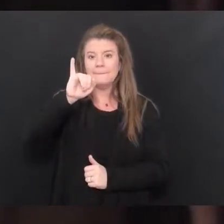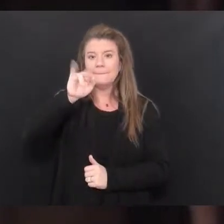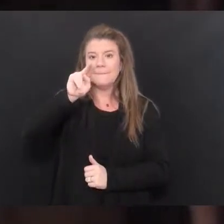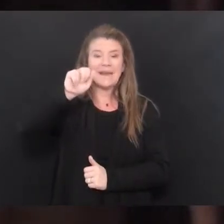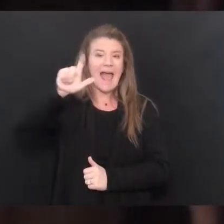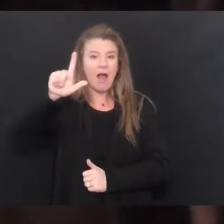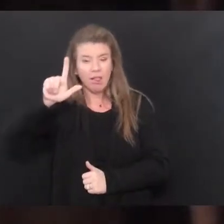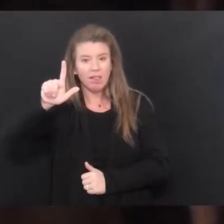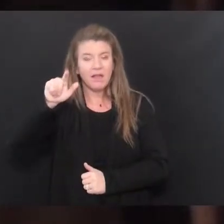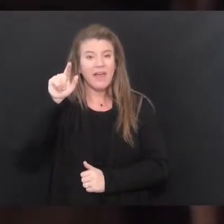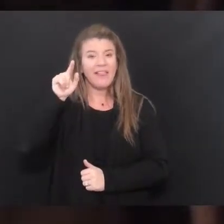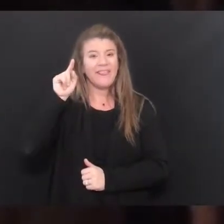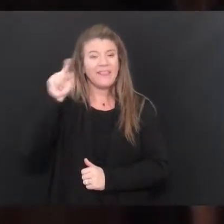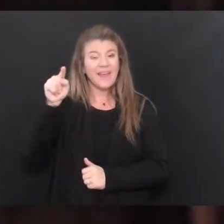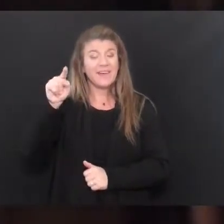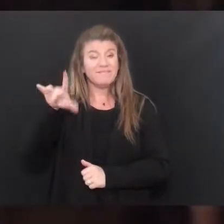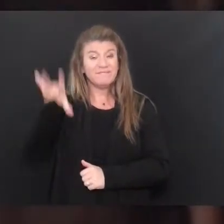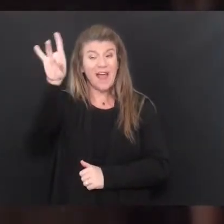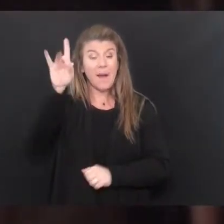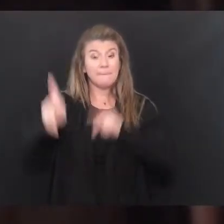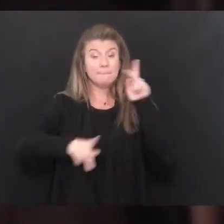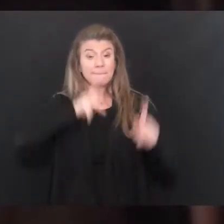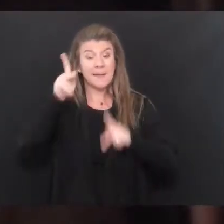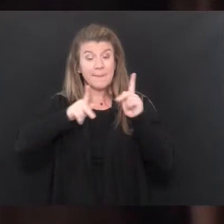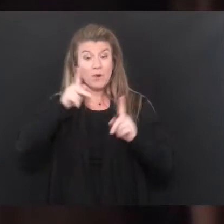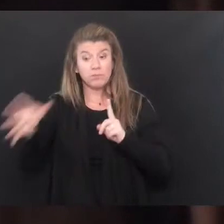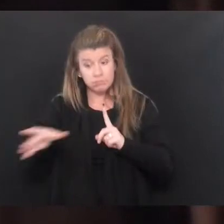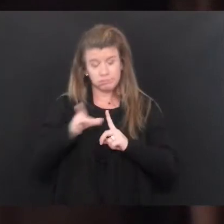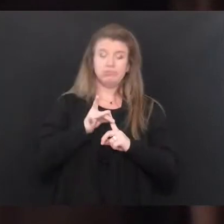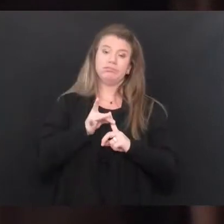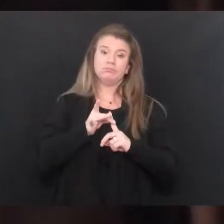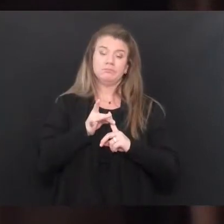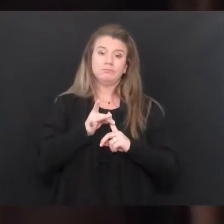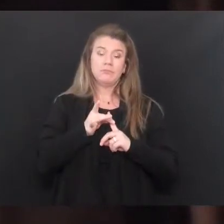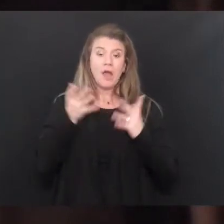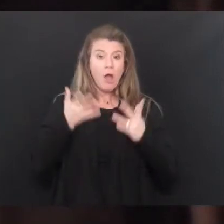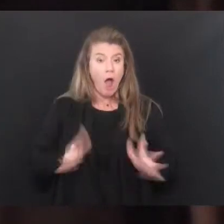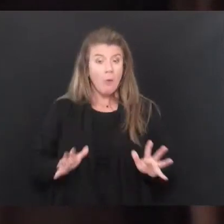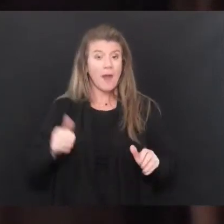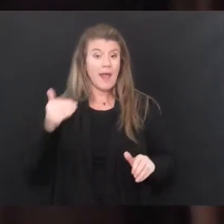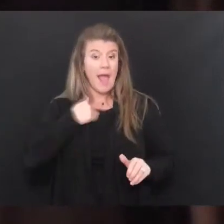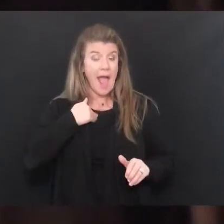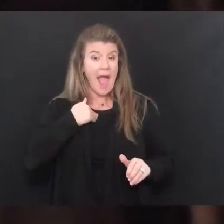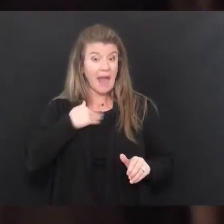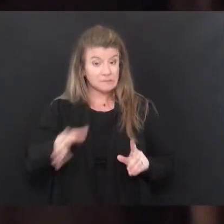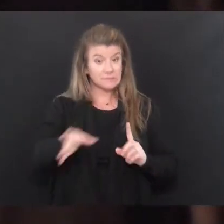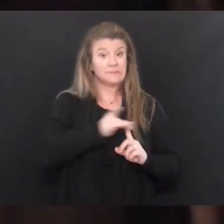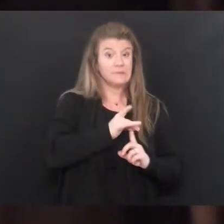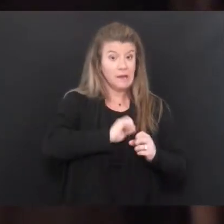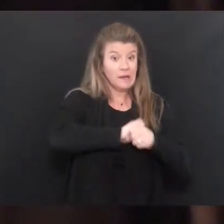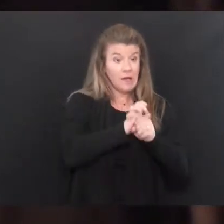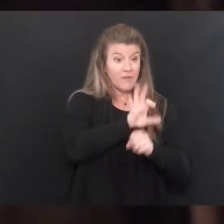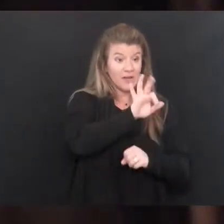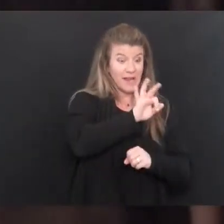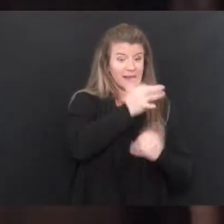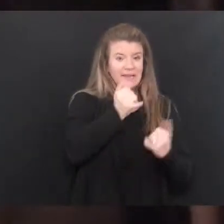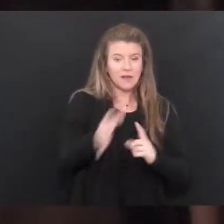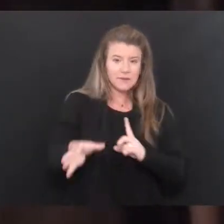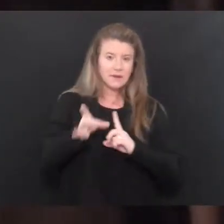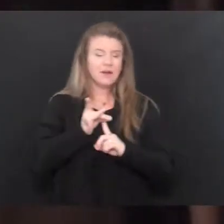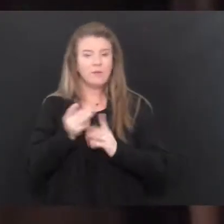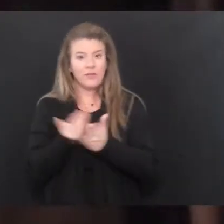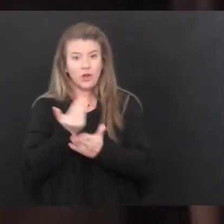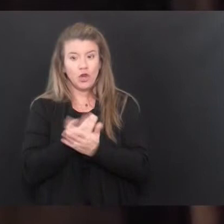that people have been reinfected with the virus who had the virus before, and they're seeing younger and